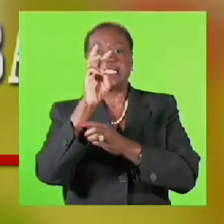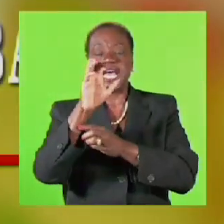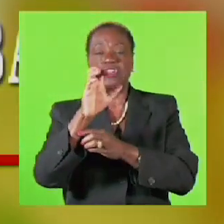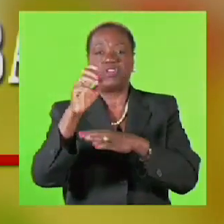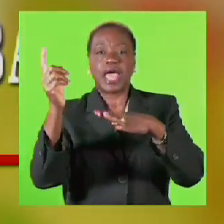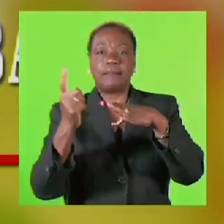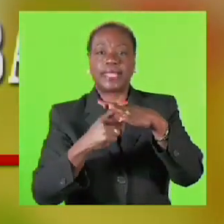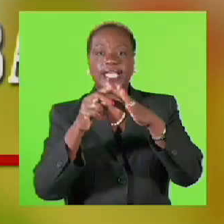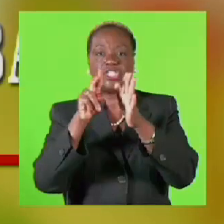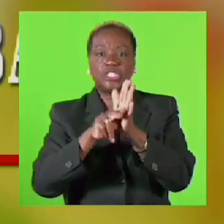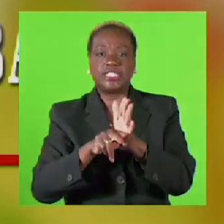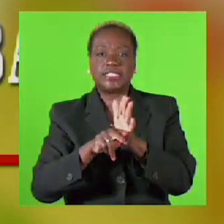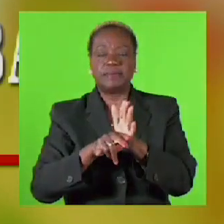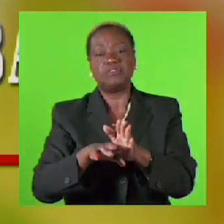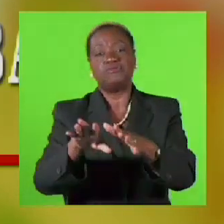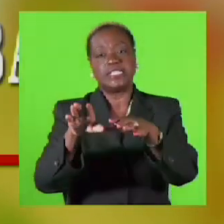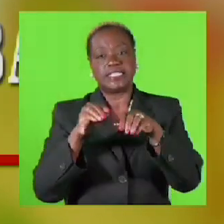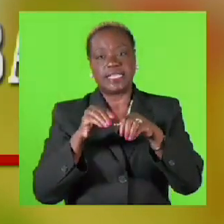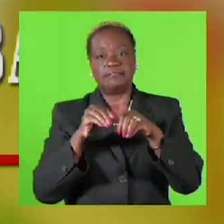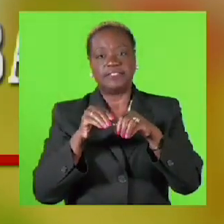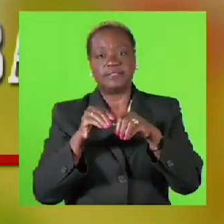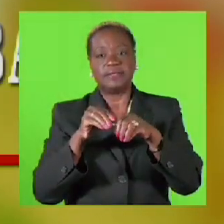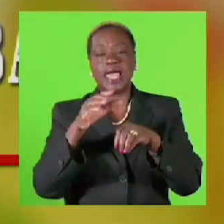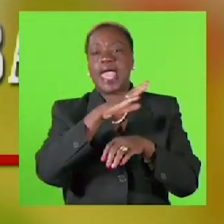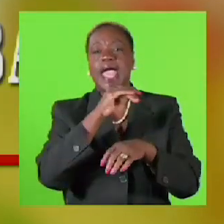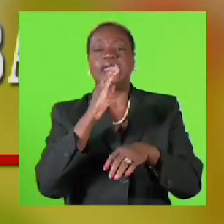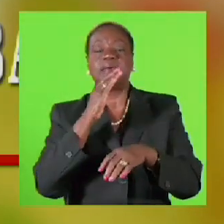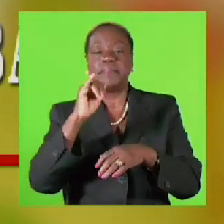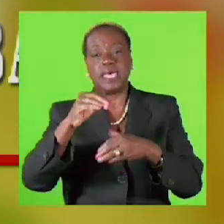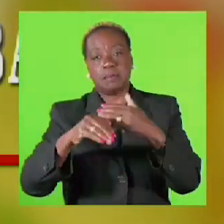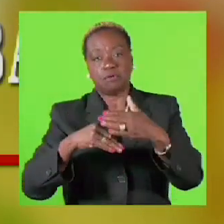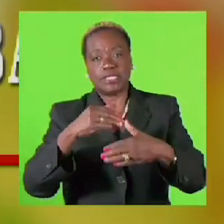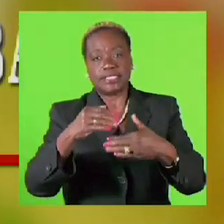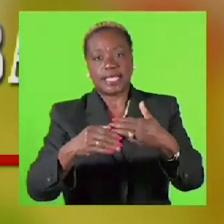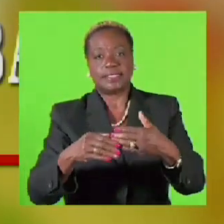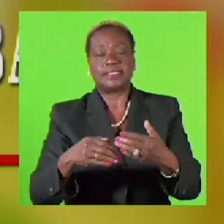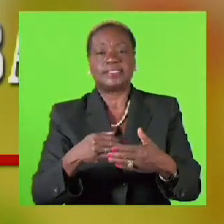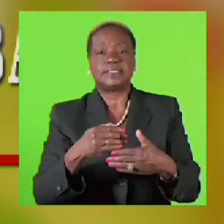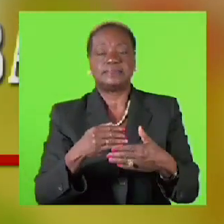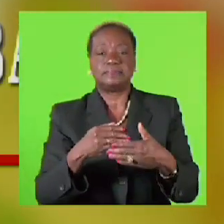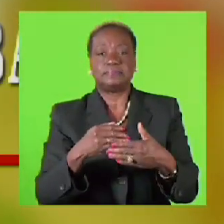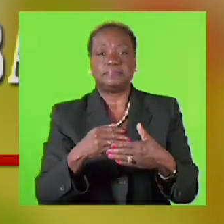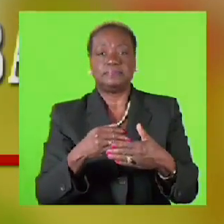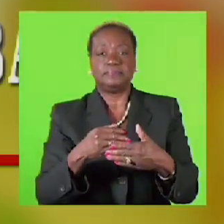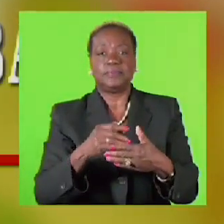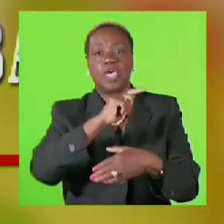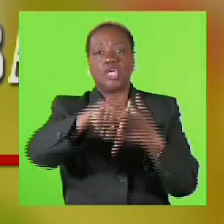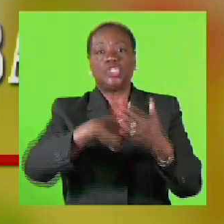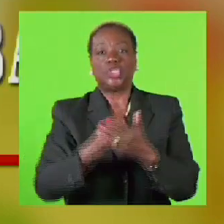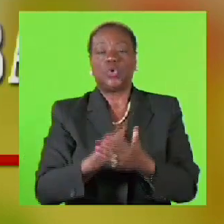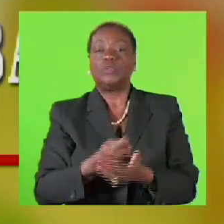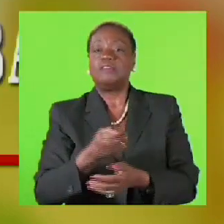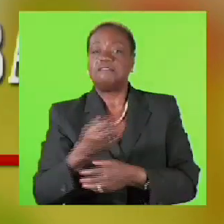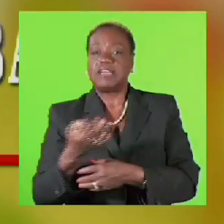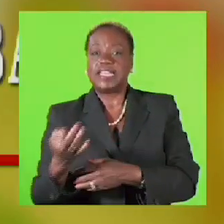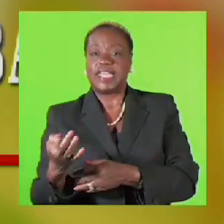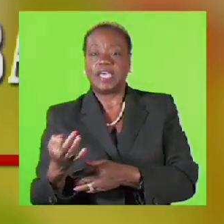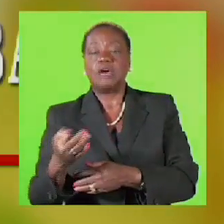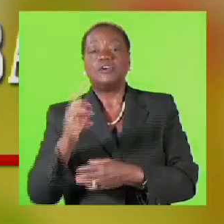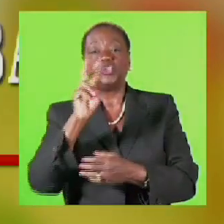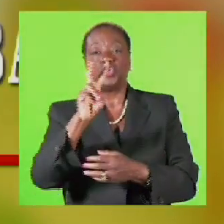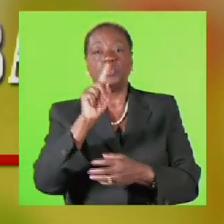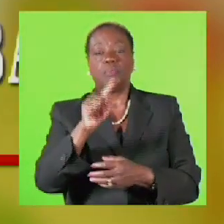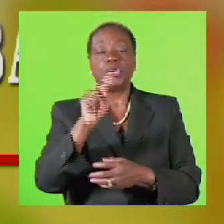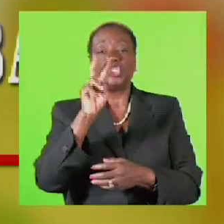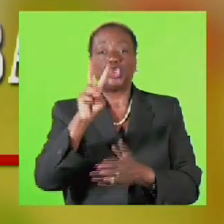processed. Total funding of $2.2 million has been approved for both